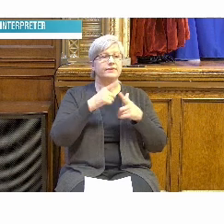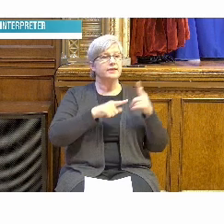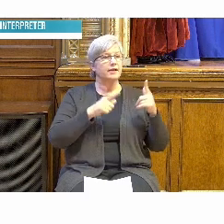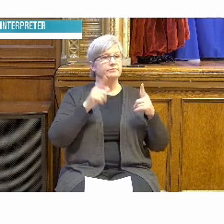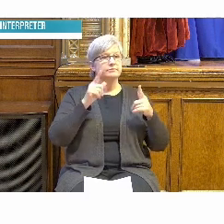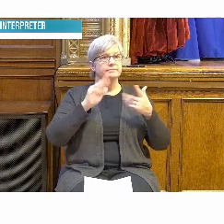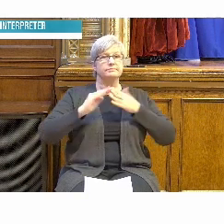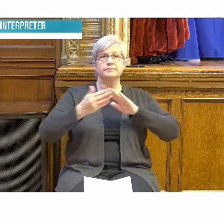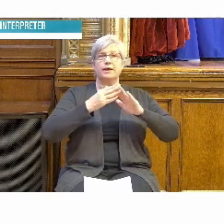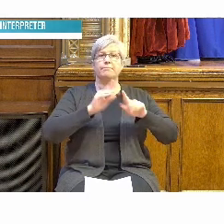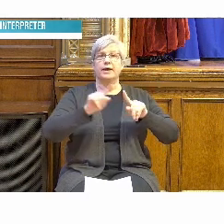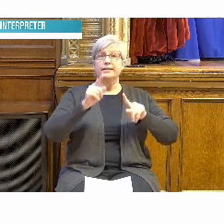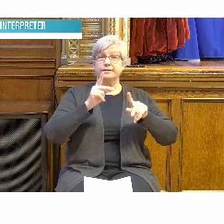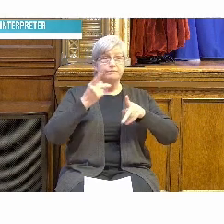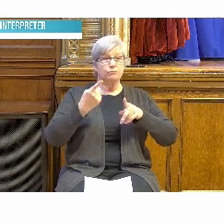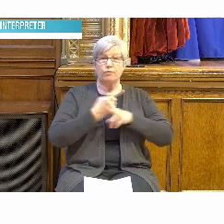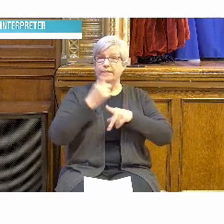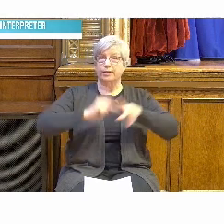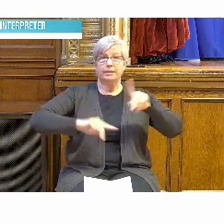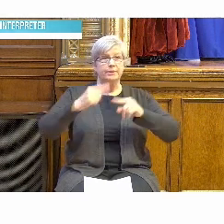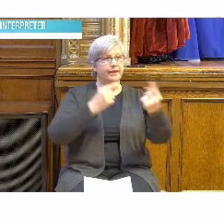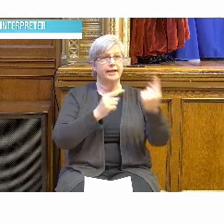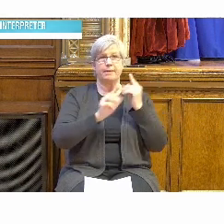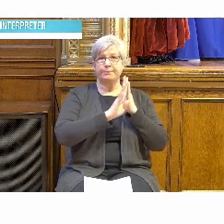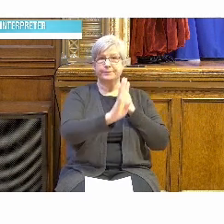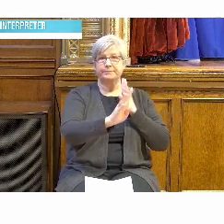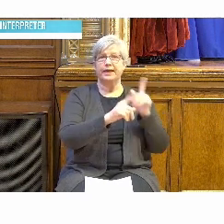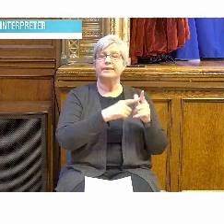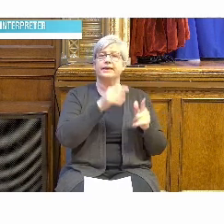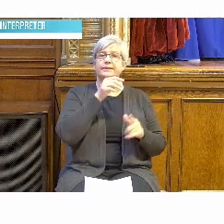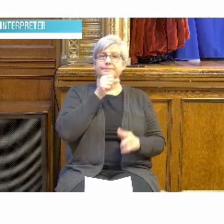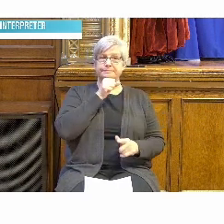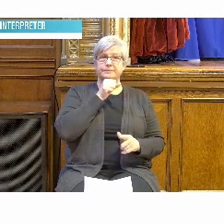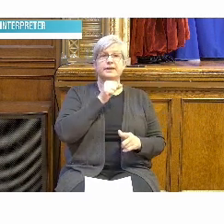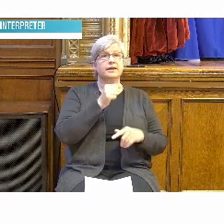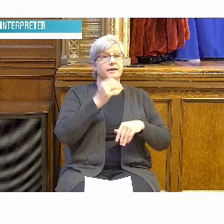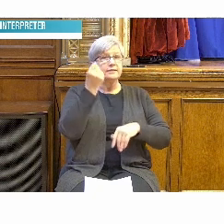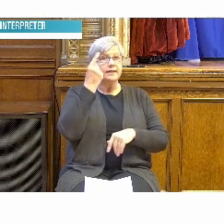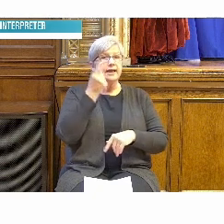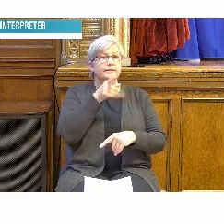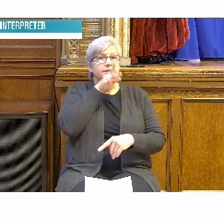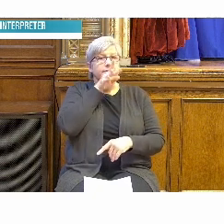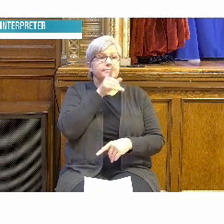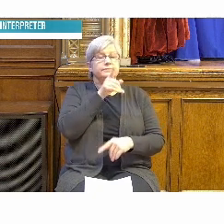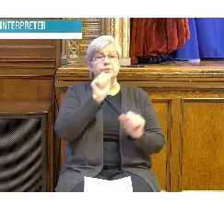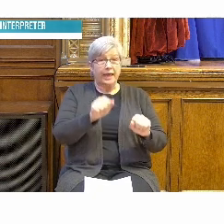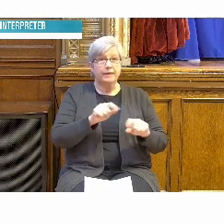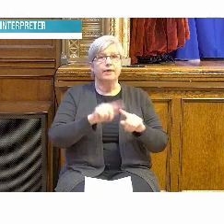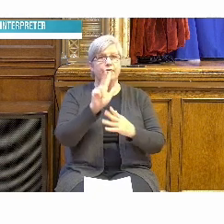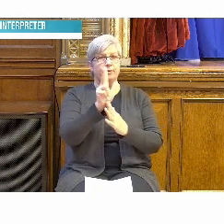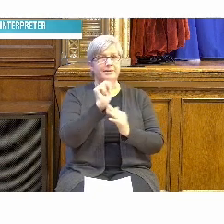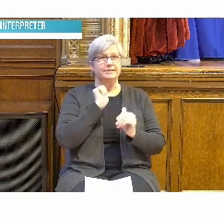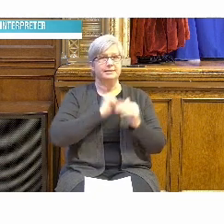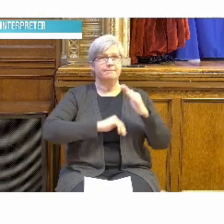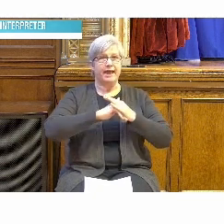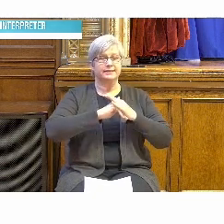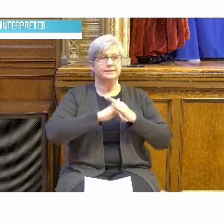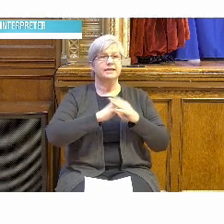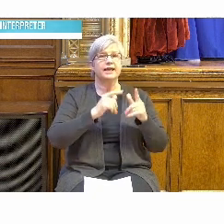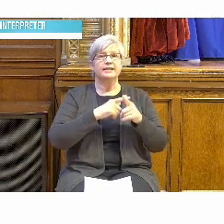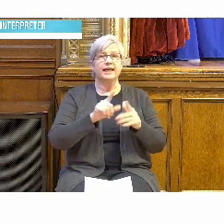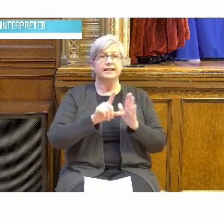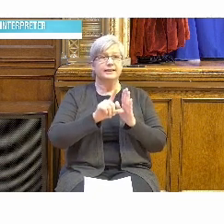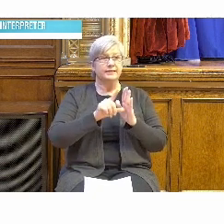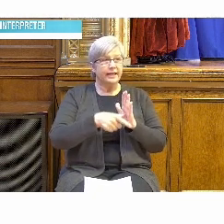community members are invited to provide their voice, and you'll learn later that you'll have 3 minutes to provide testimony. You'll find later that if you